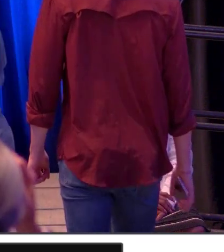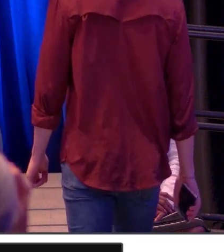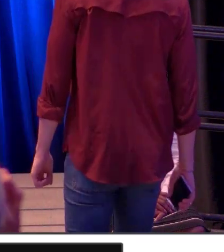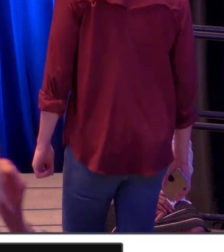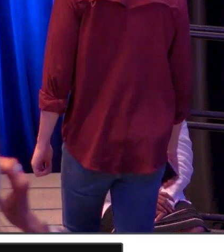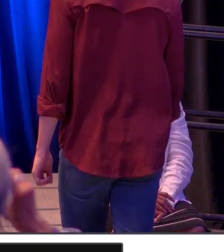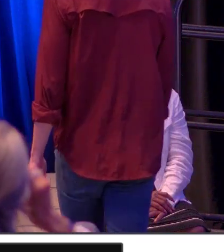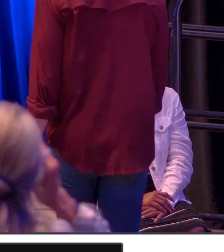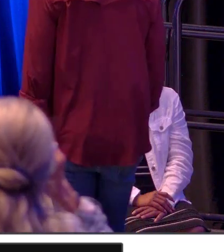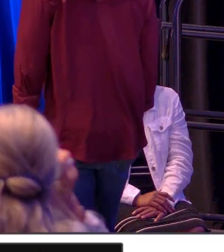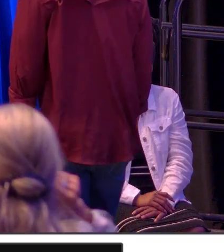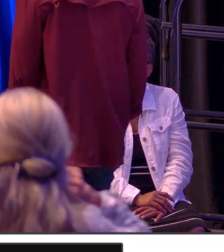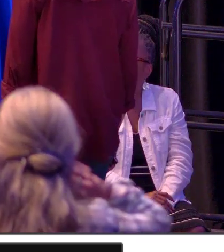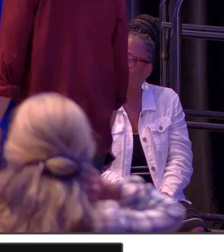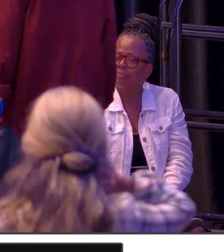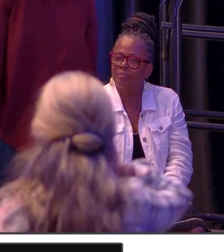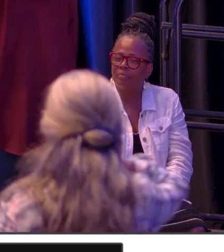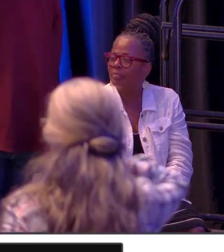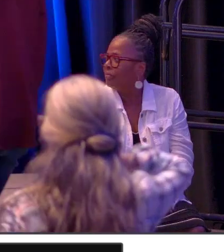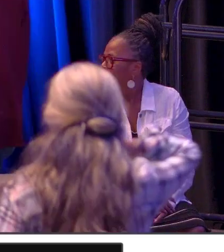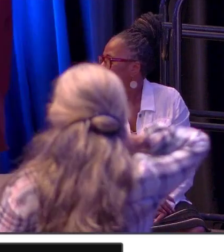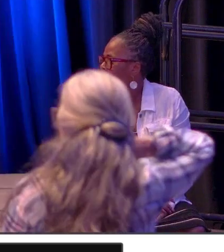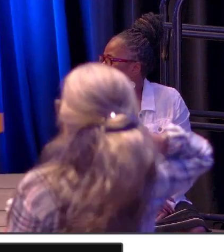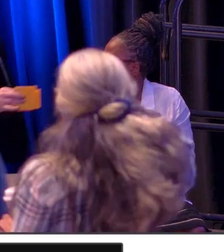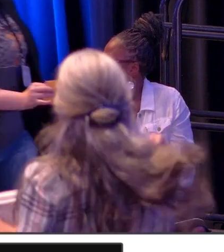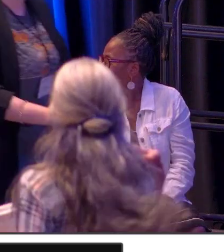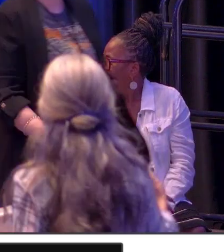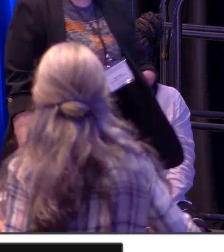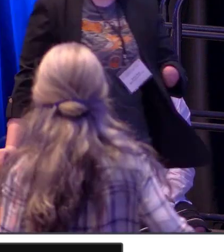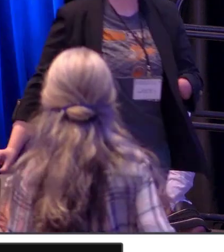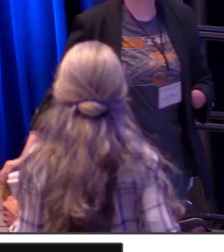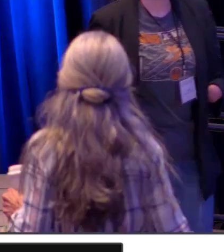gone. There's a rush. Woohoo! Okay.